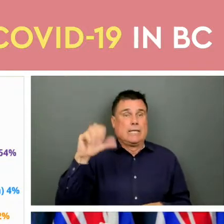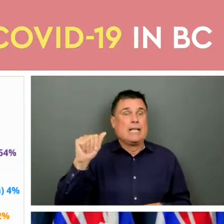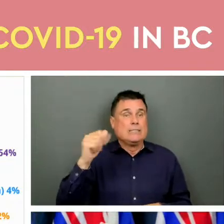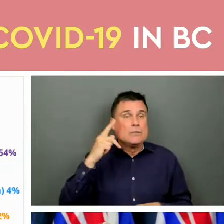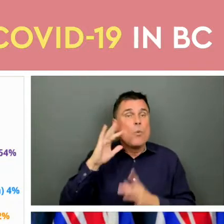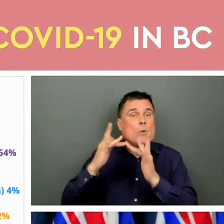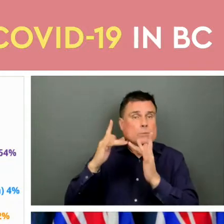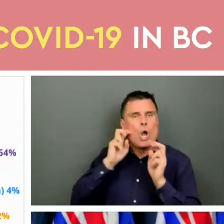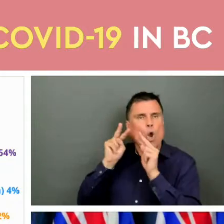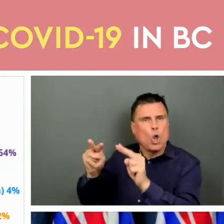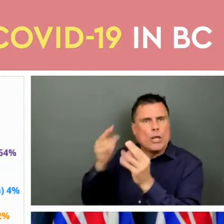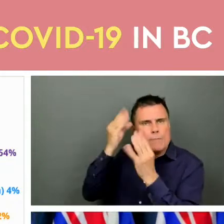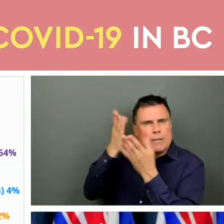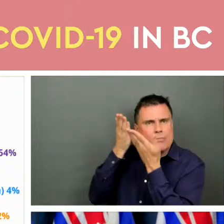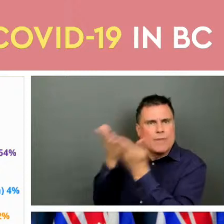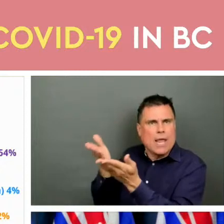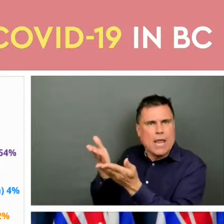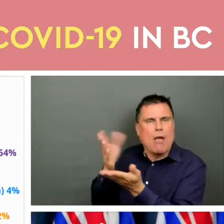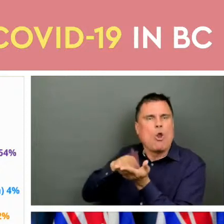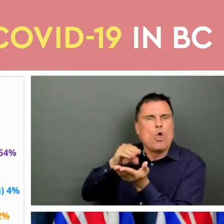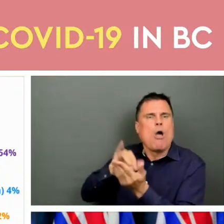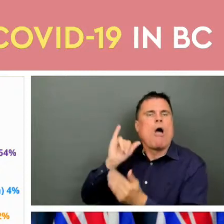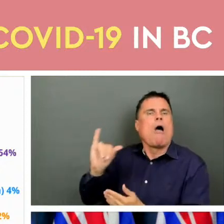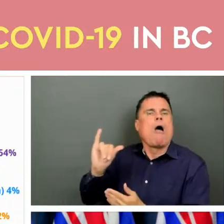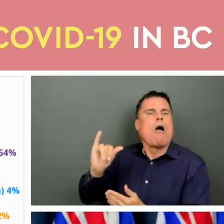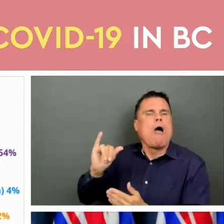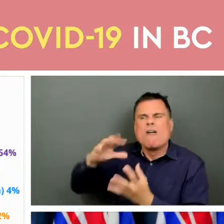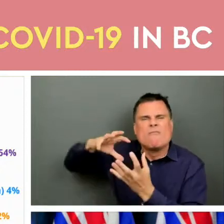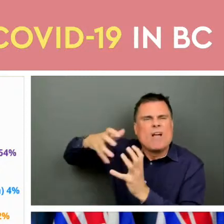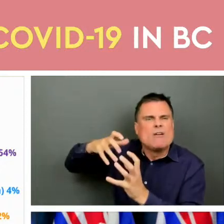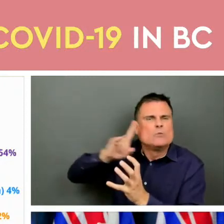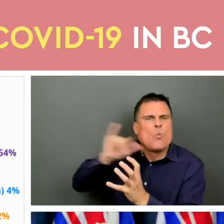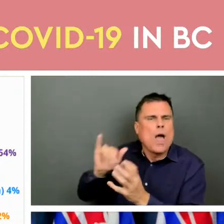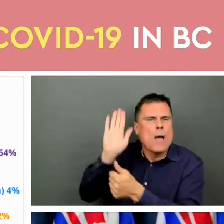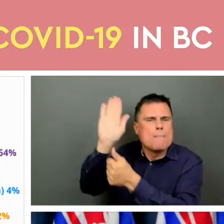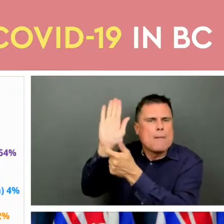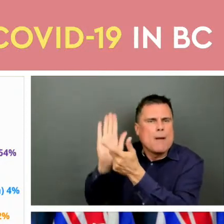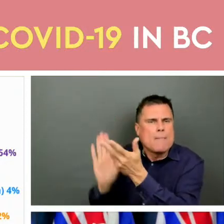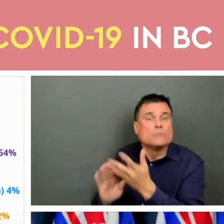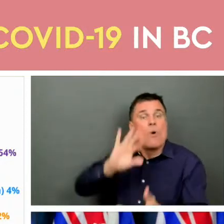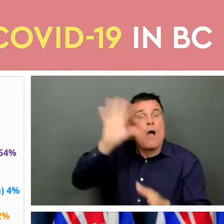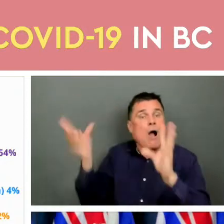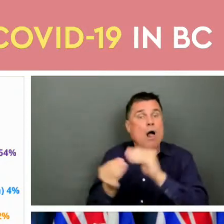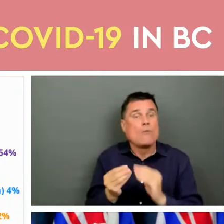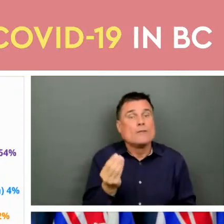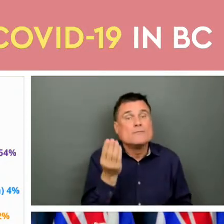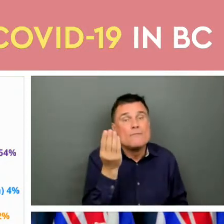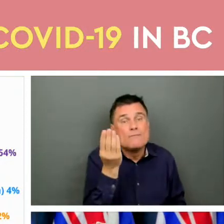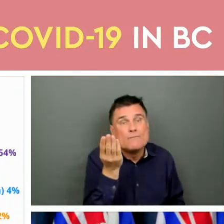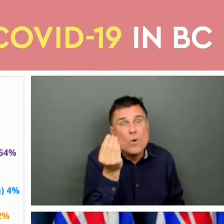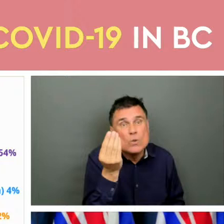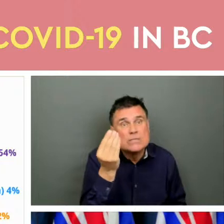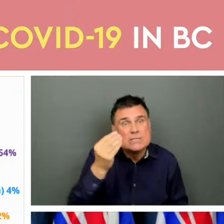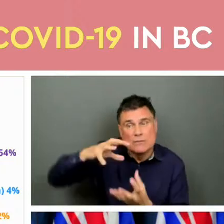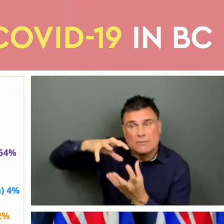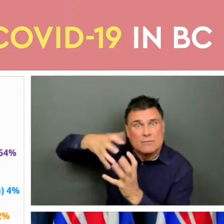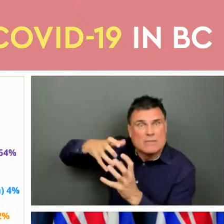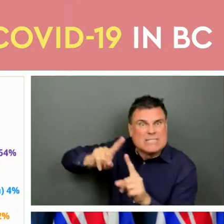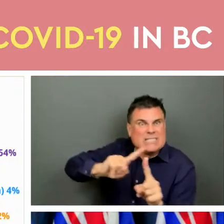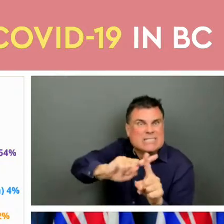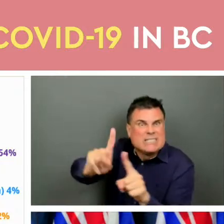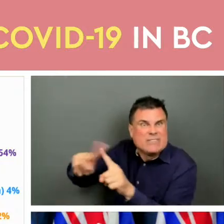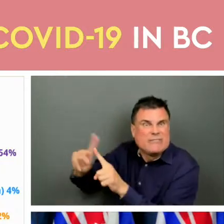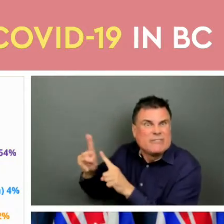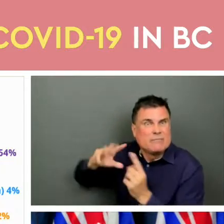seeing circulating in BC. There's about 14 other additional strains that we're watching and monitoring with whole genome